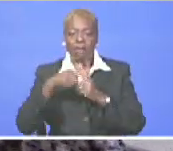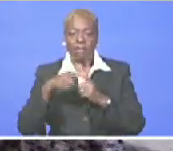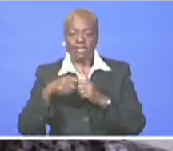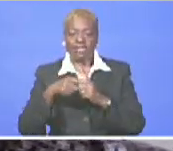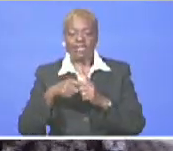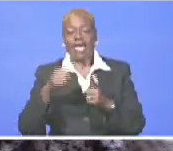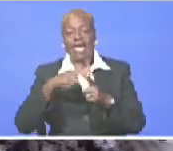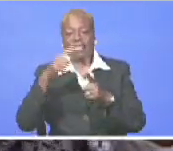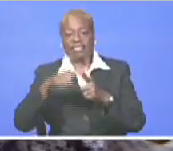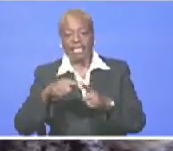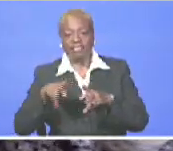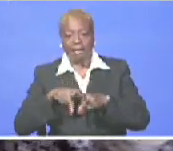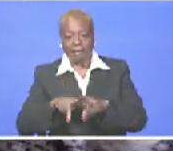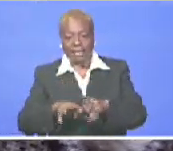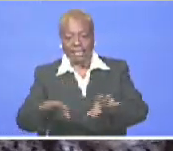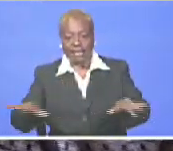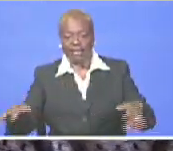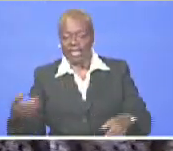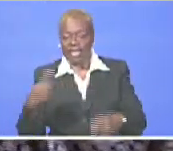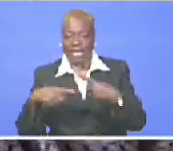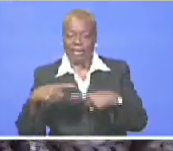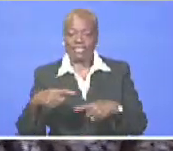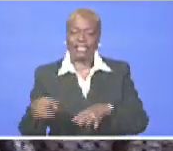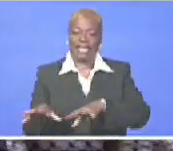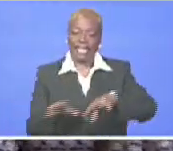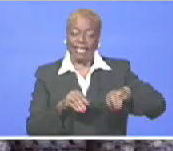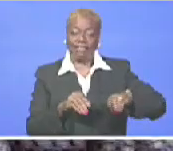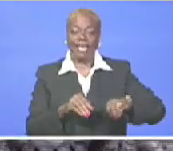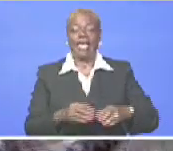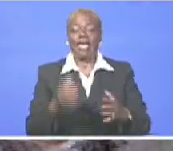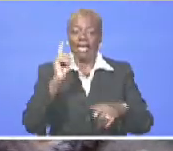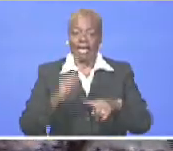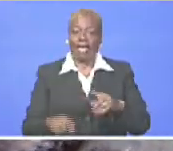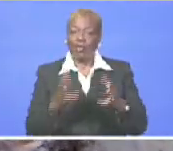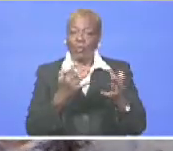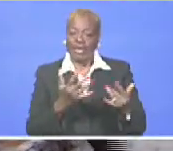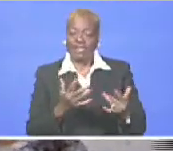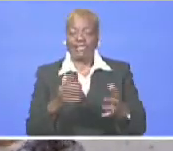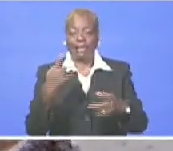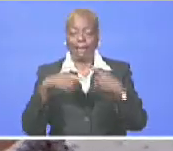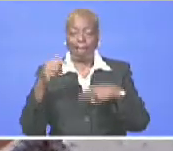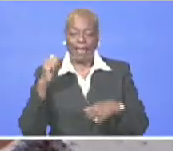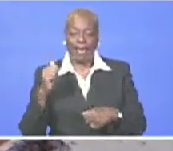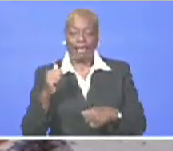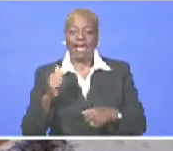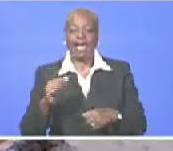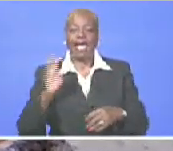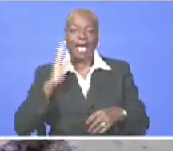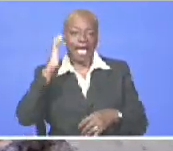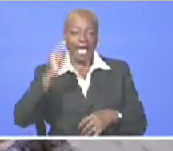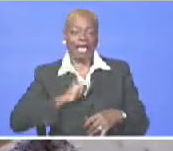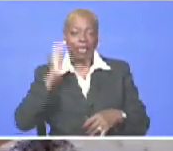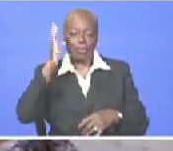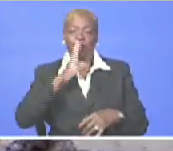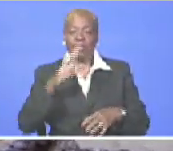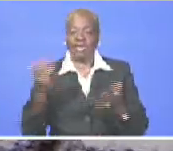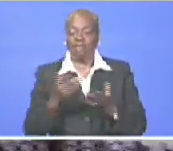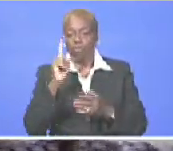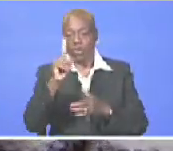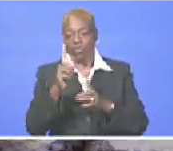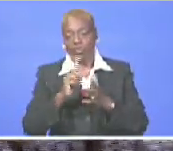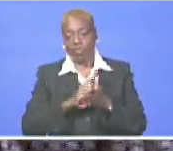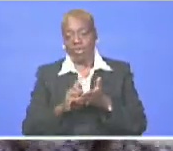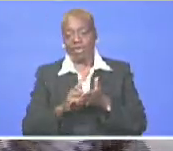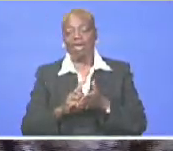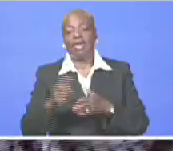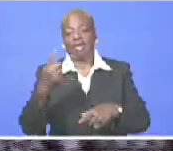know, the pandemic hit, so we had to leave, and we just couldn't wait to get back. So now I came back to get my boat. I'll be here for probably a week or so and then head back to the States. But